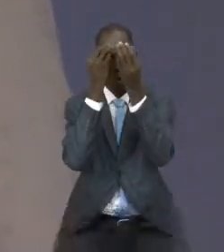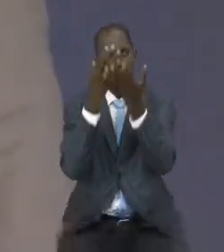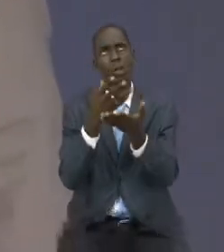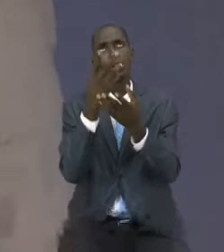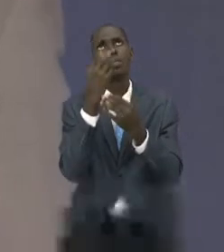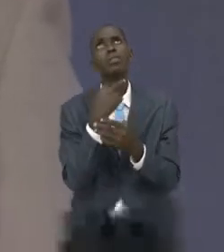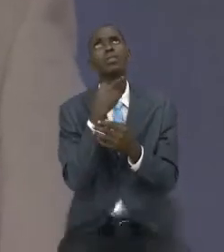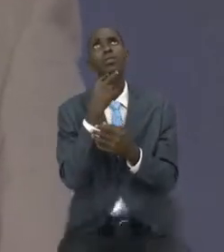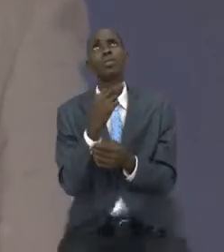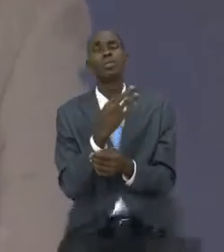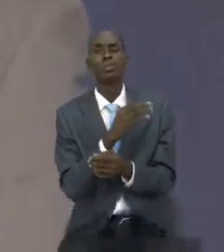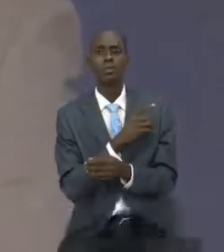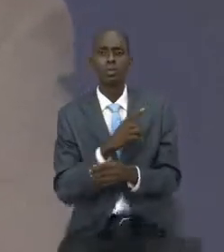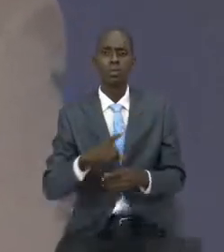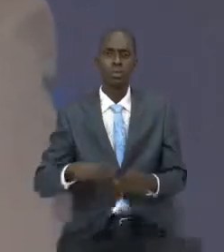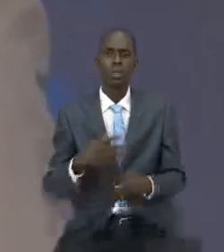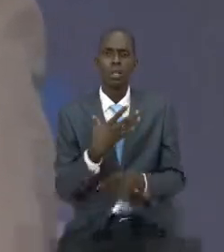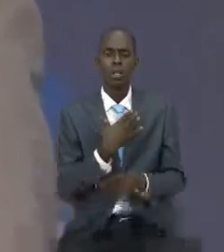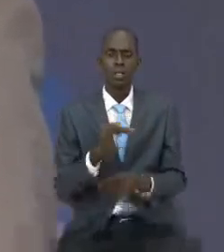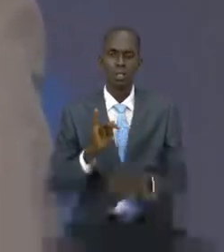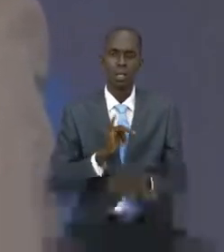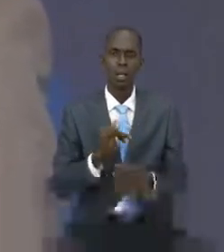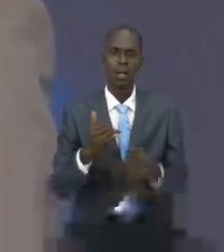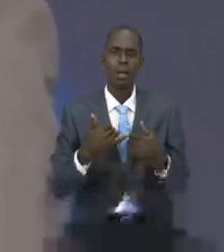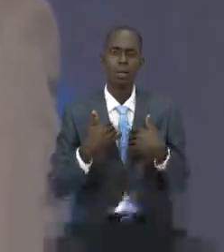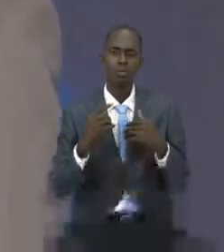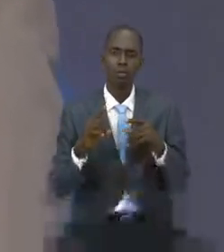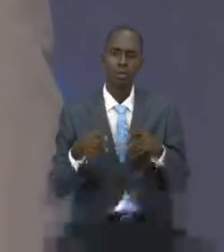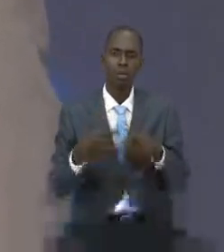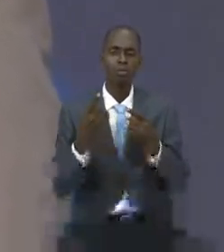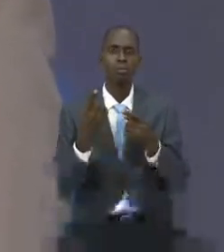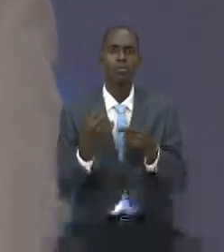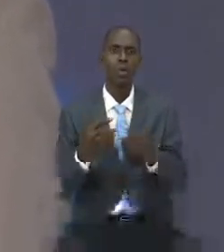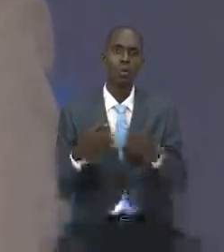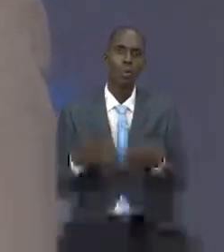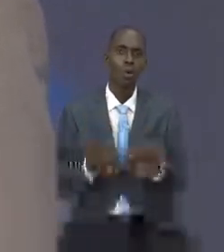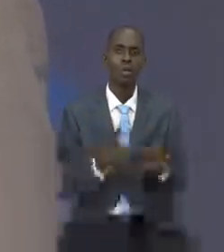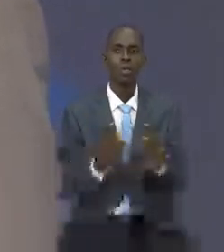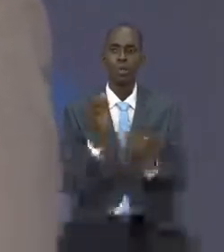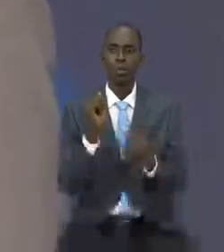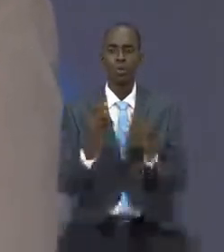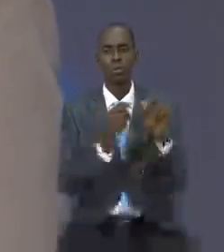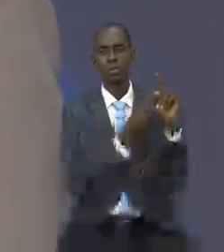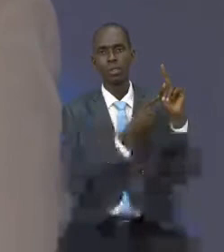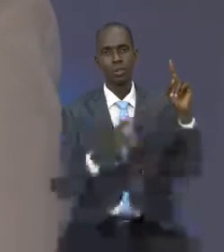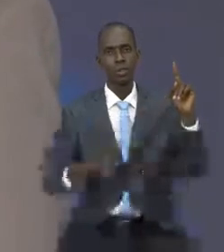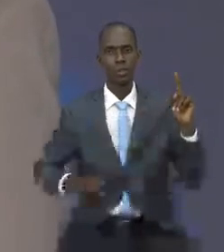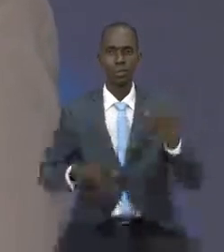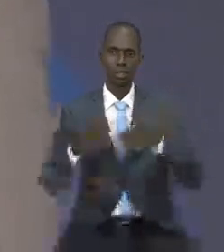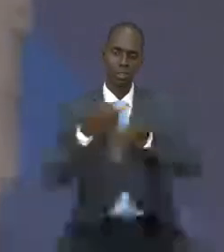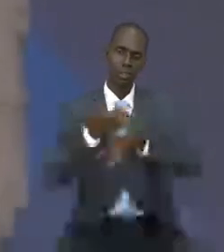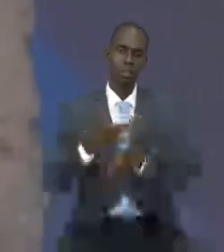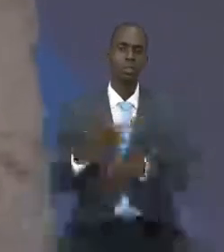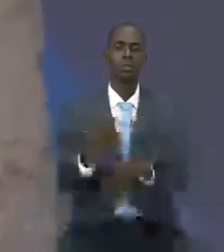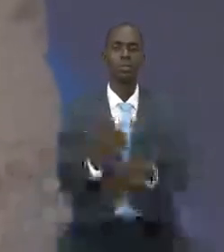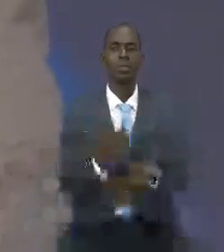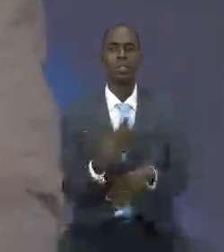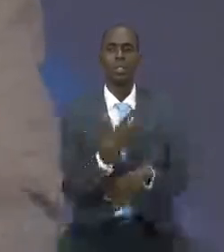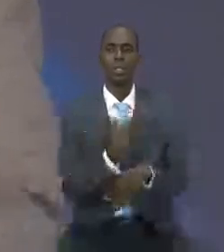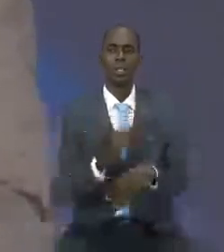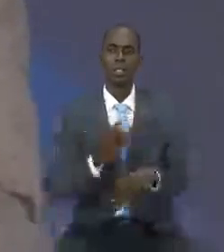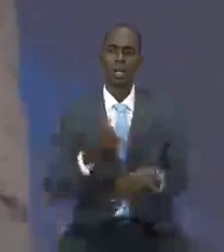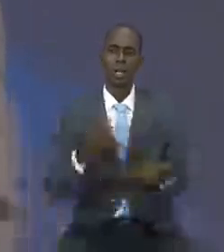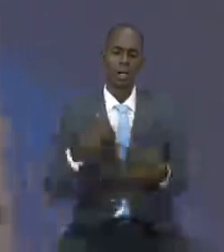Lord, and I have gone the way which the Lord sent me, and I brought